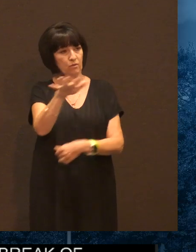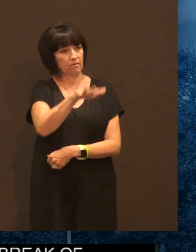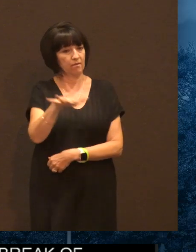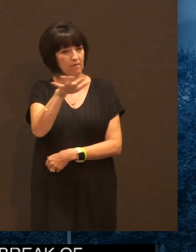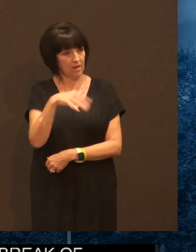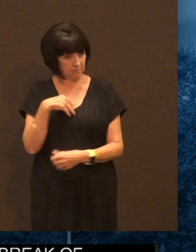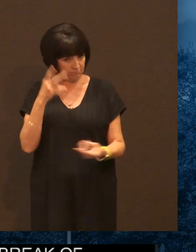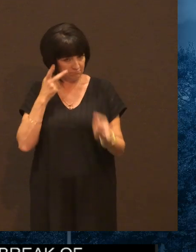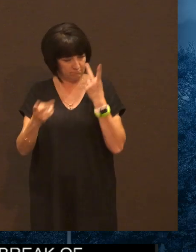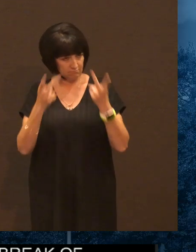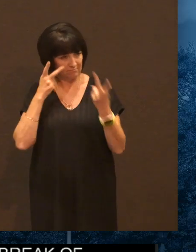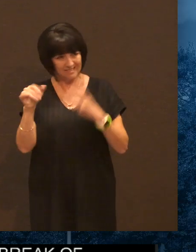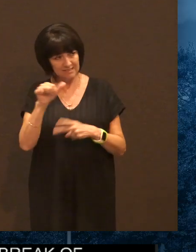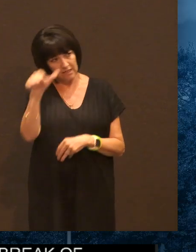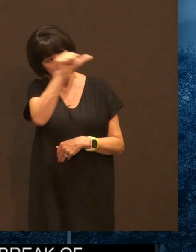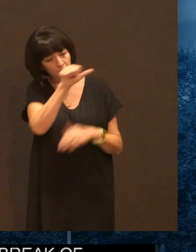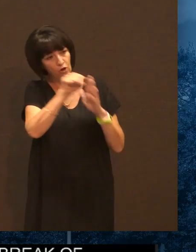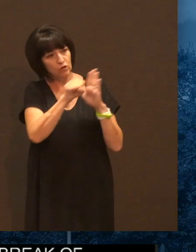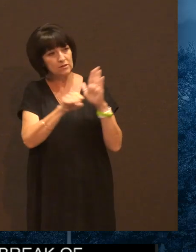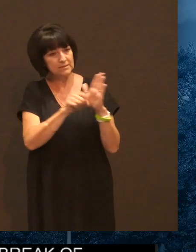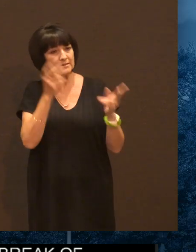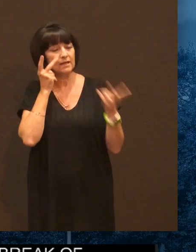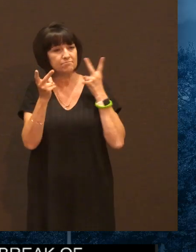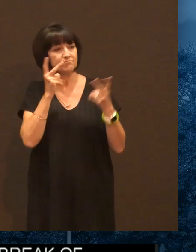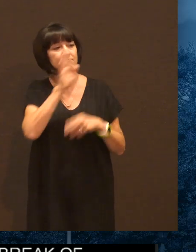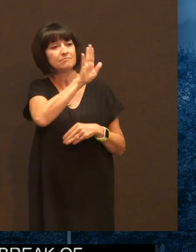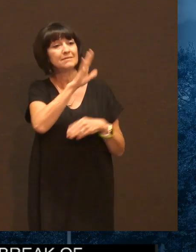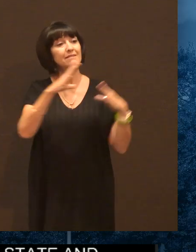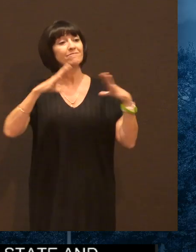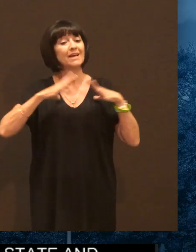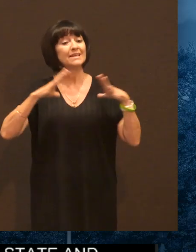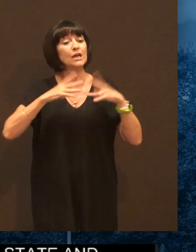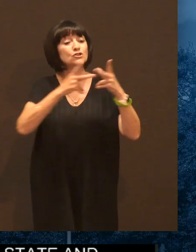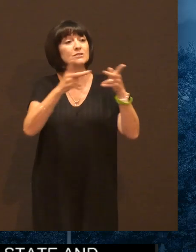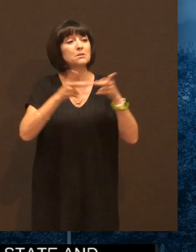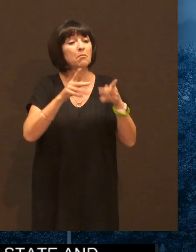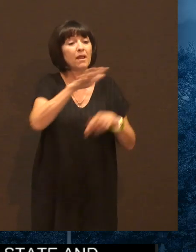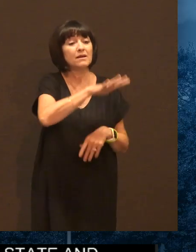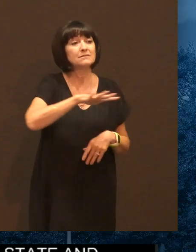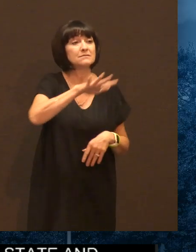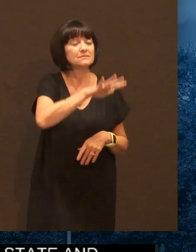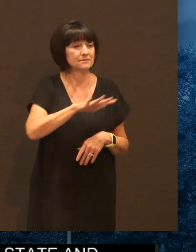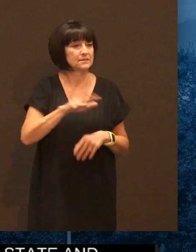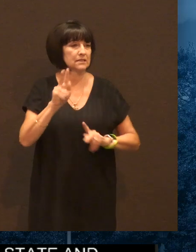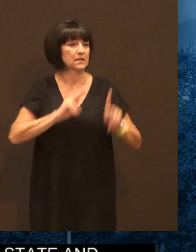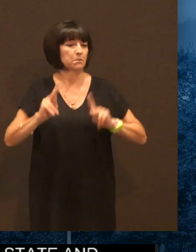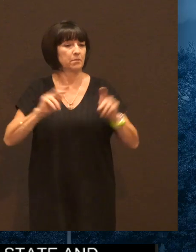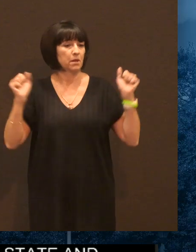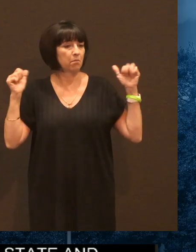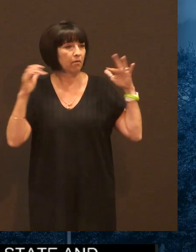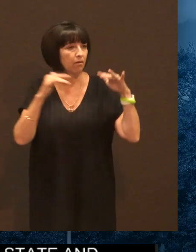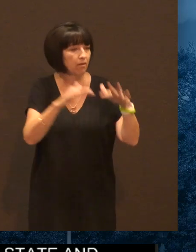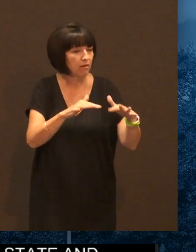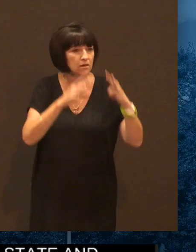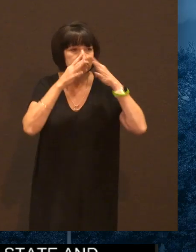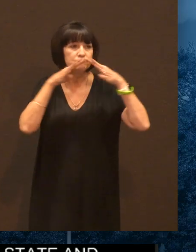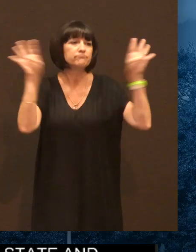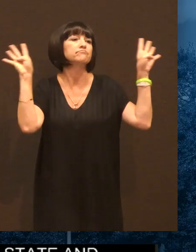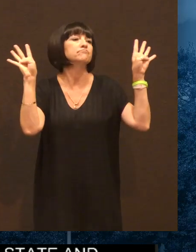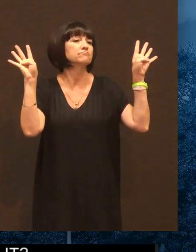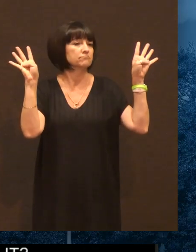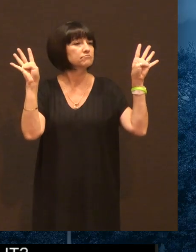state, and we're just thinking through what are the ways to control it, knowing that the people